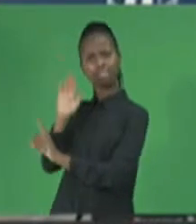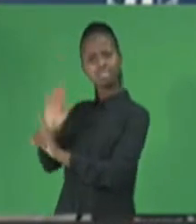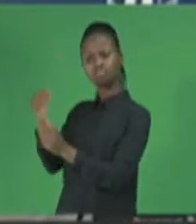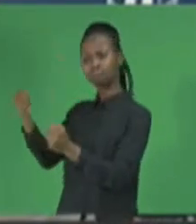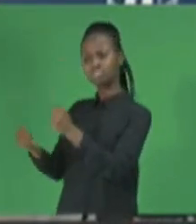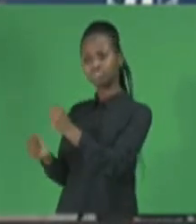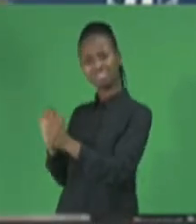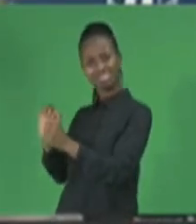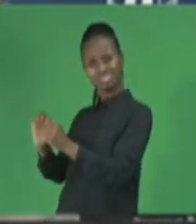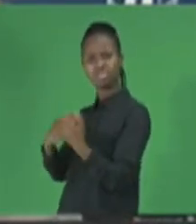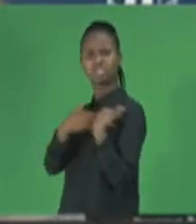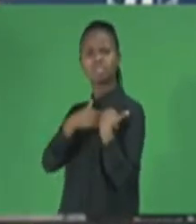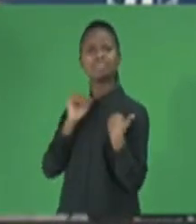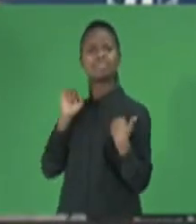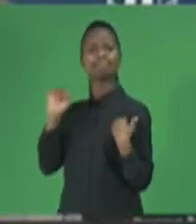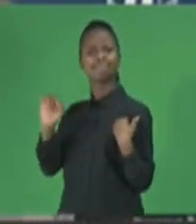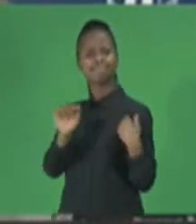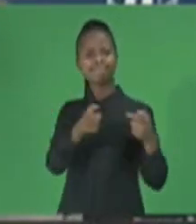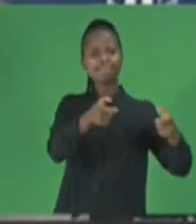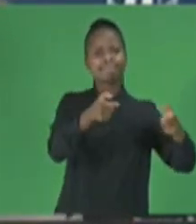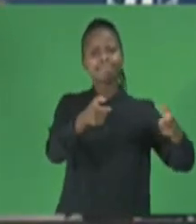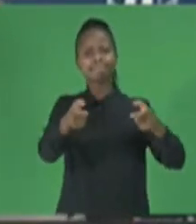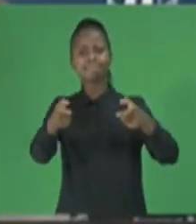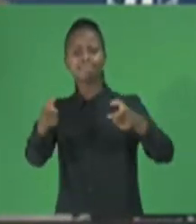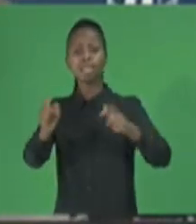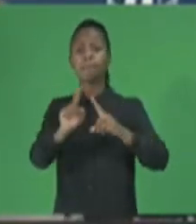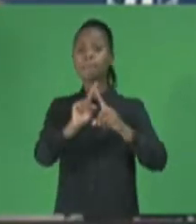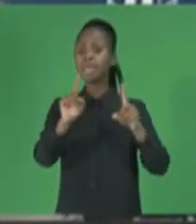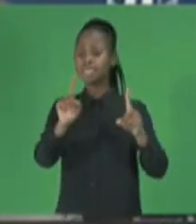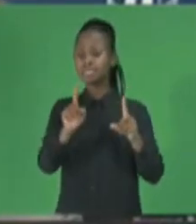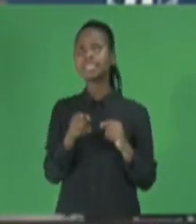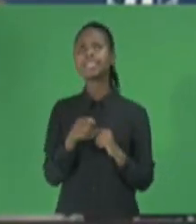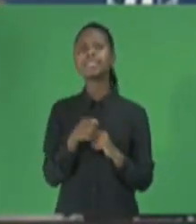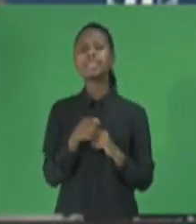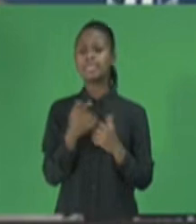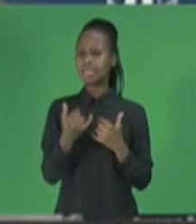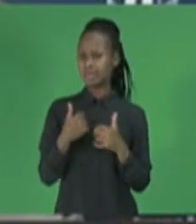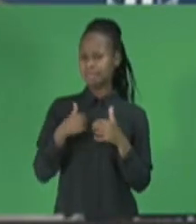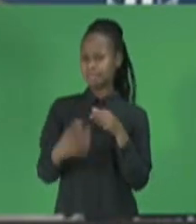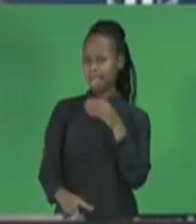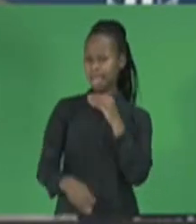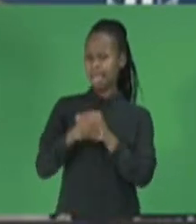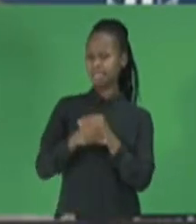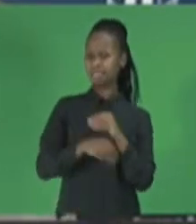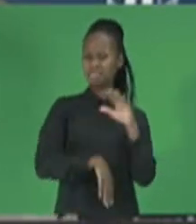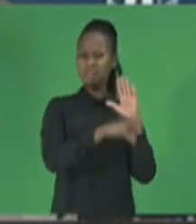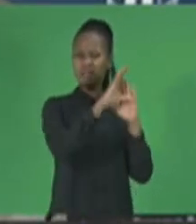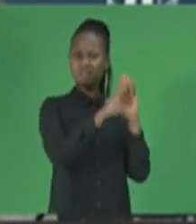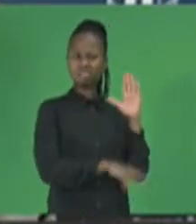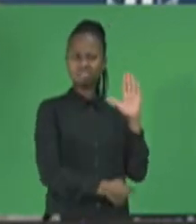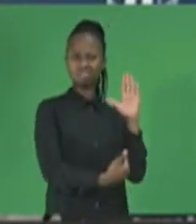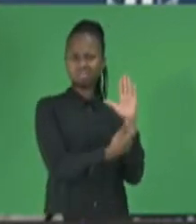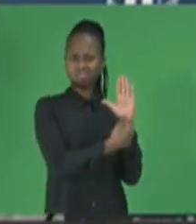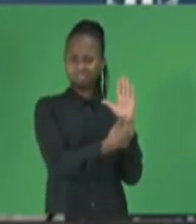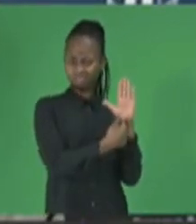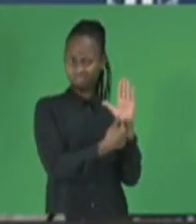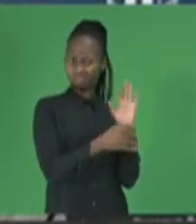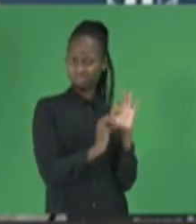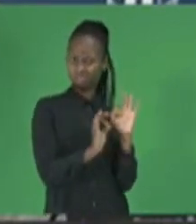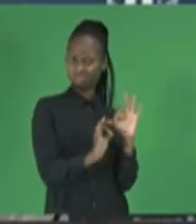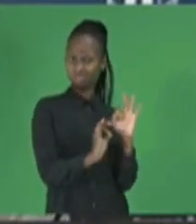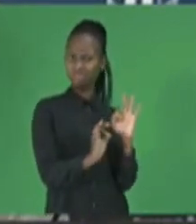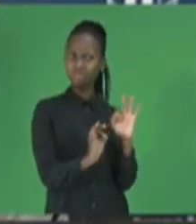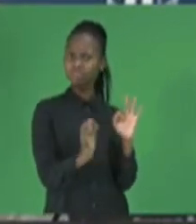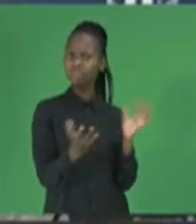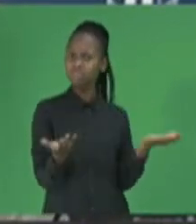macroeconomic policy. But then you stretch this thing further and you ask whether our constitution is still fit for purpose. This constitution has served us